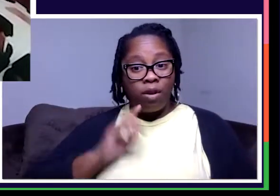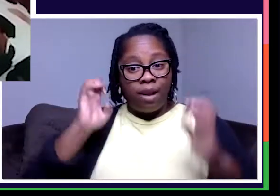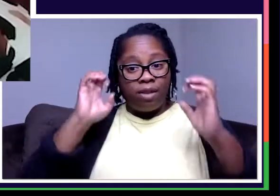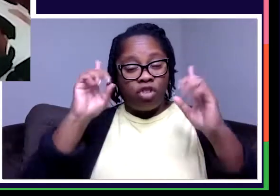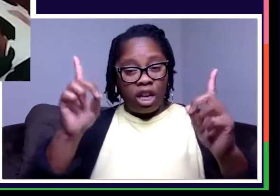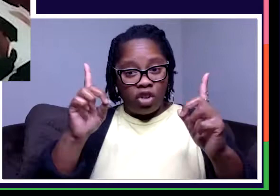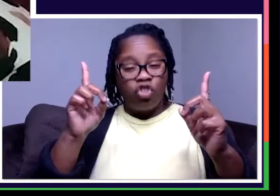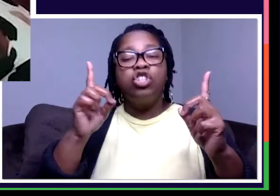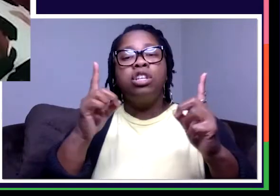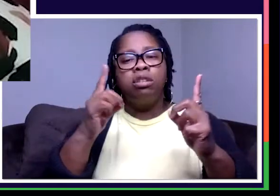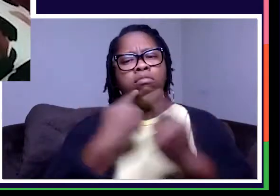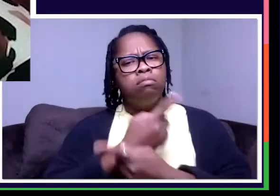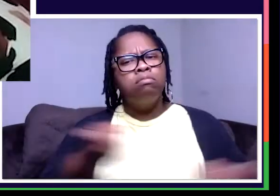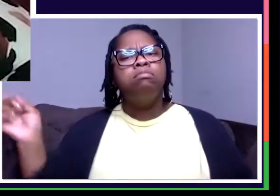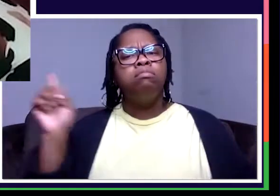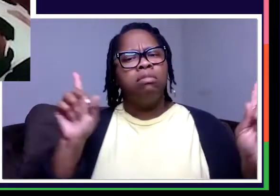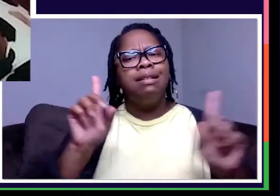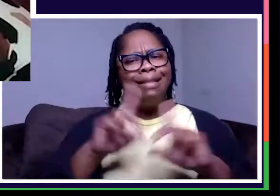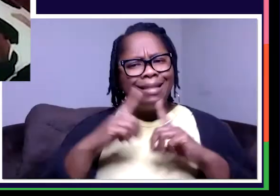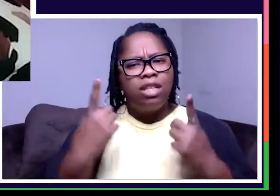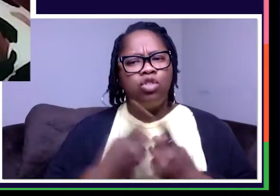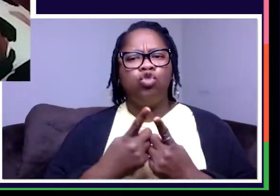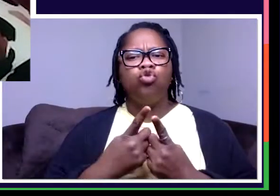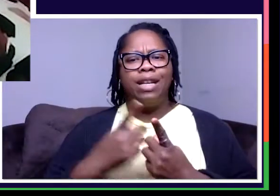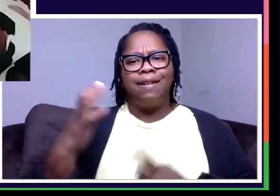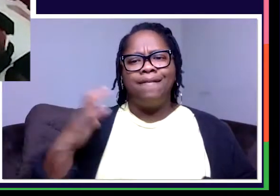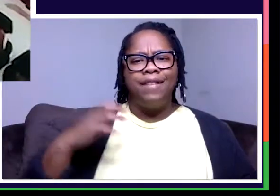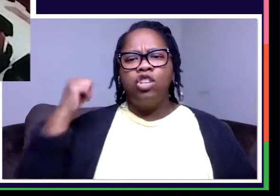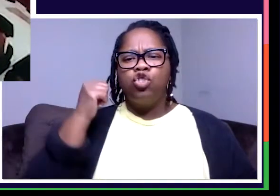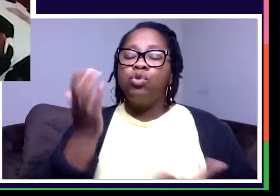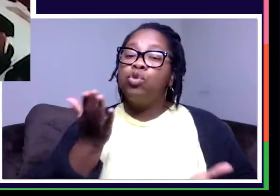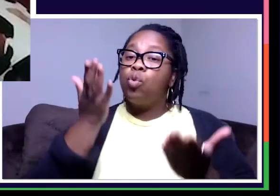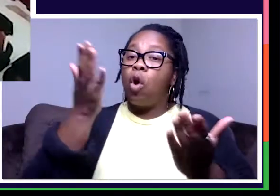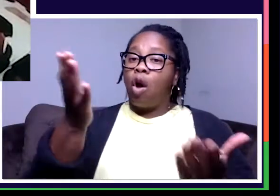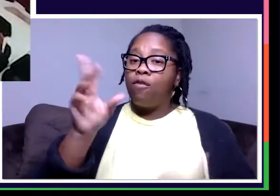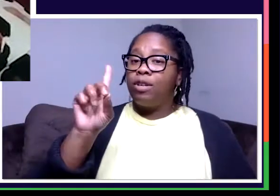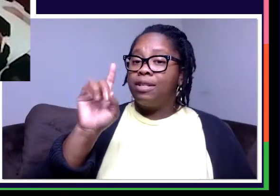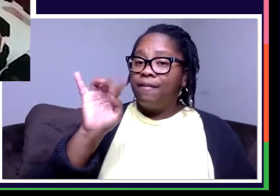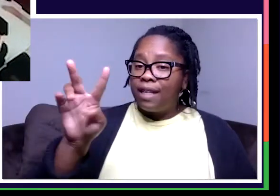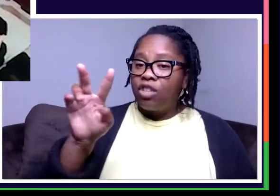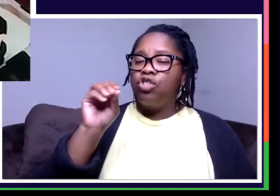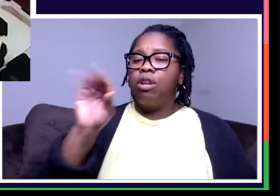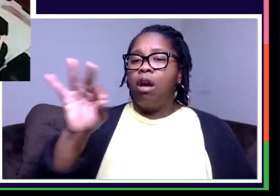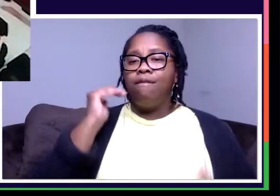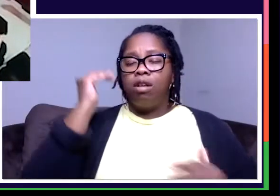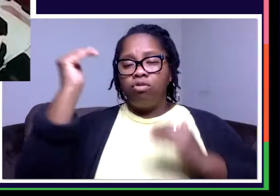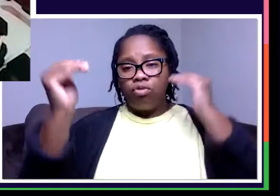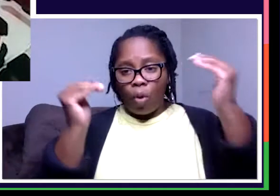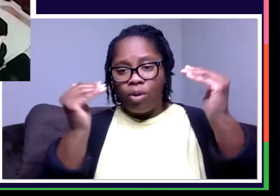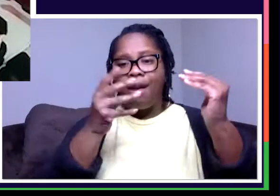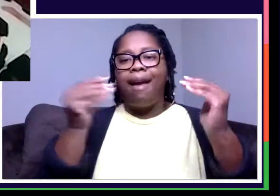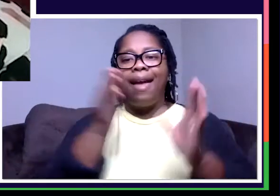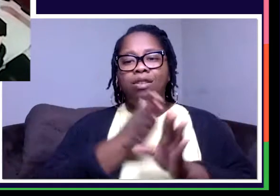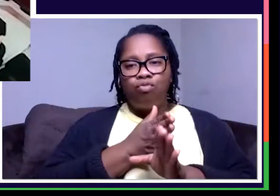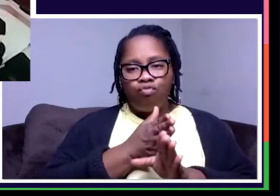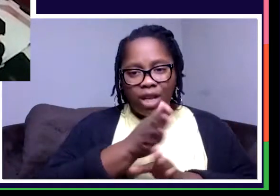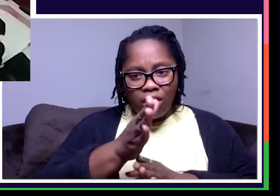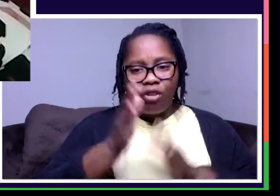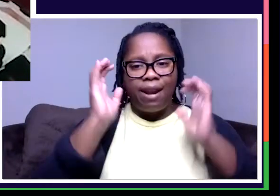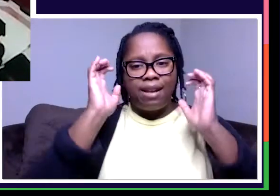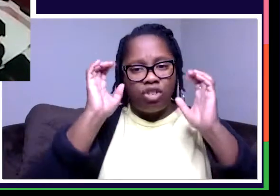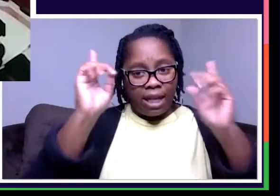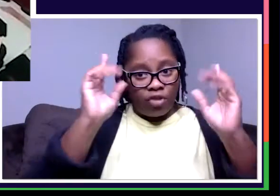the LAUSD Board of Education directed district officials to offer Division of Adult